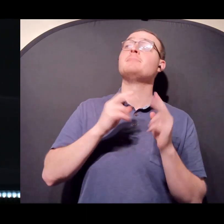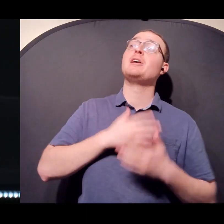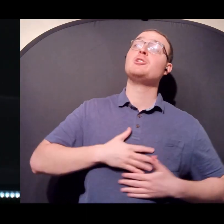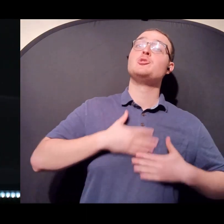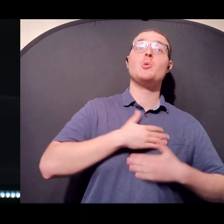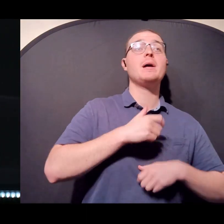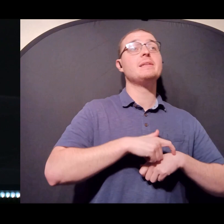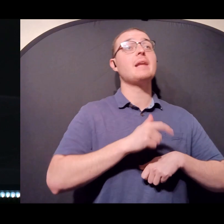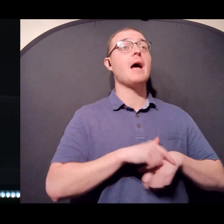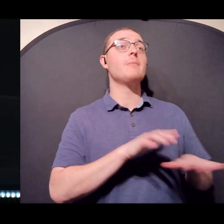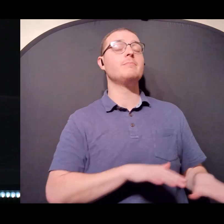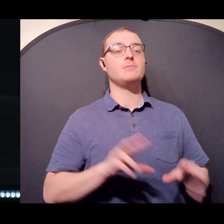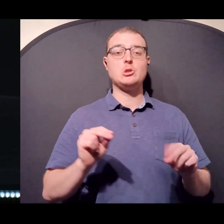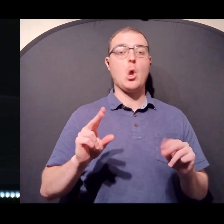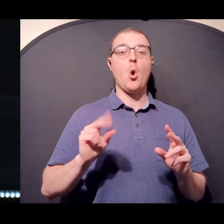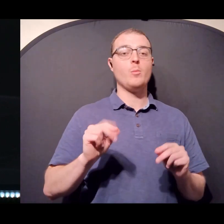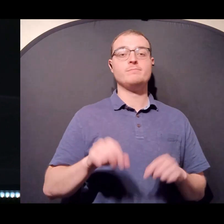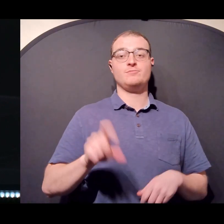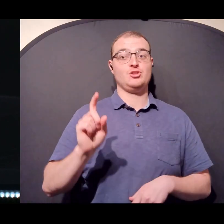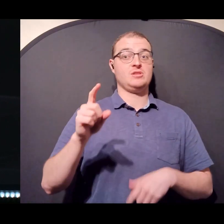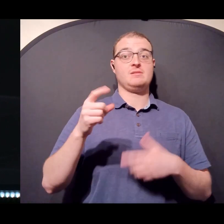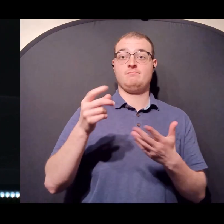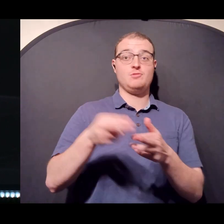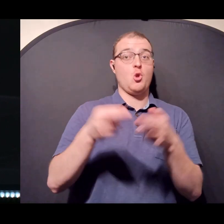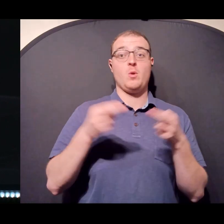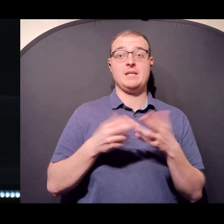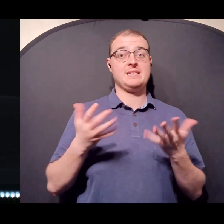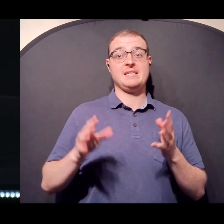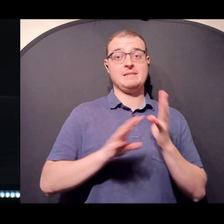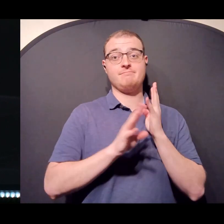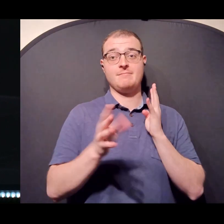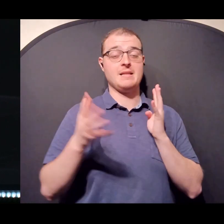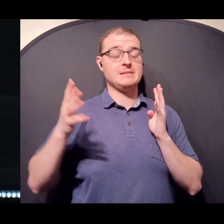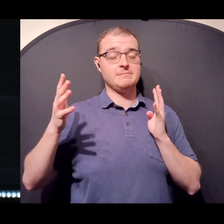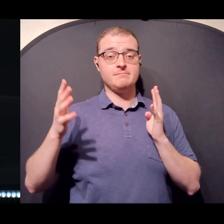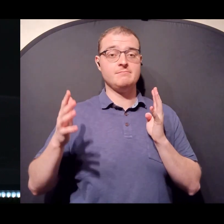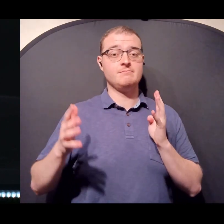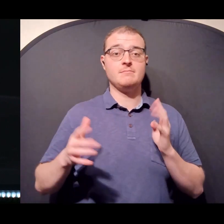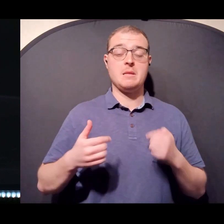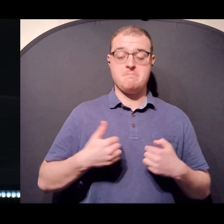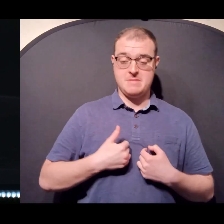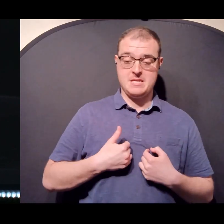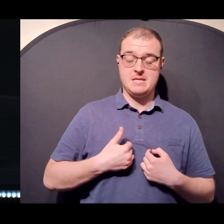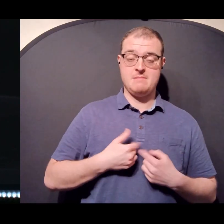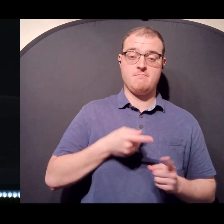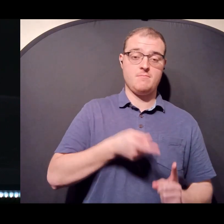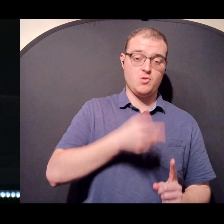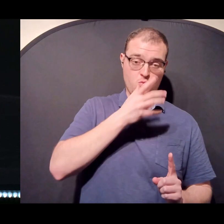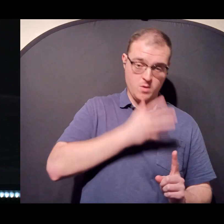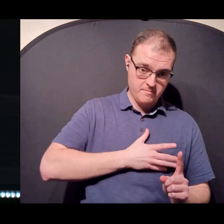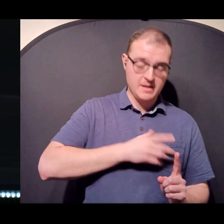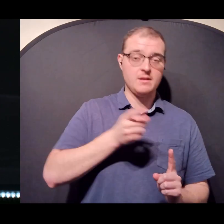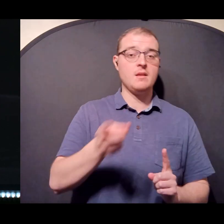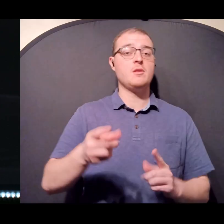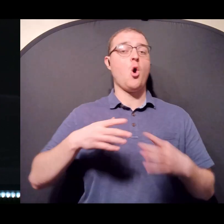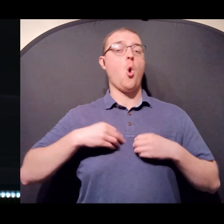the front line. And so I opened the door, and she got in front of me. It was just me and her and the person that owns the donut shop. And I'm ready.